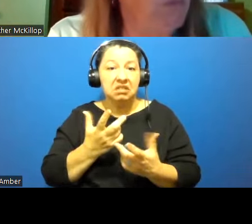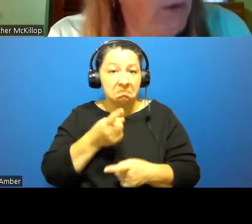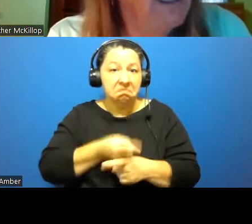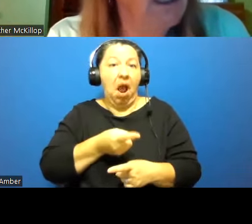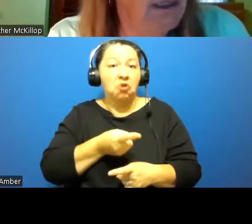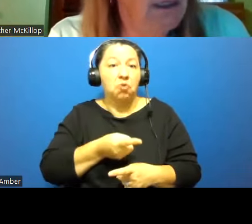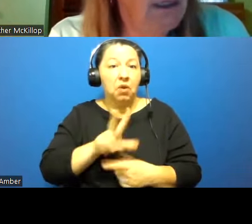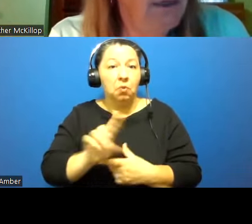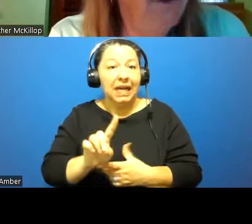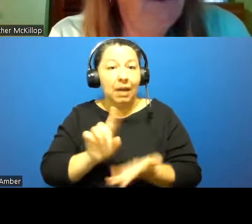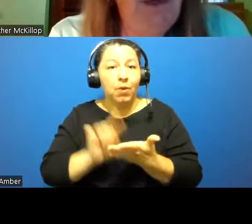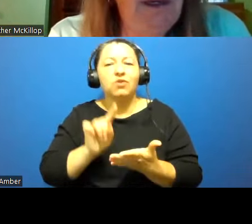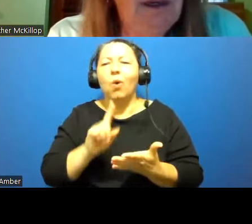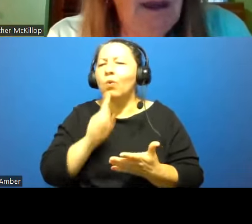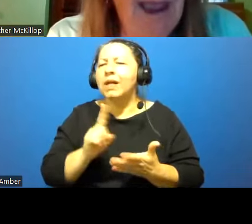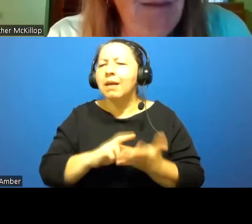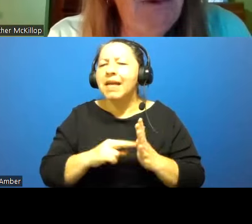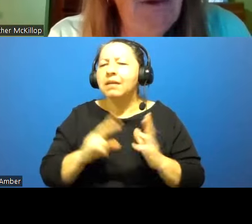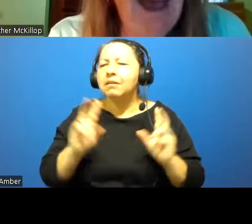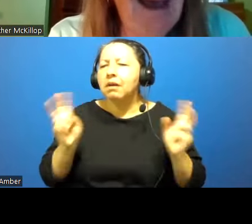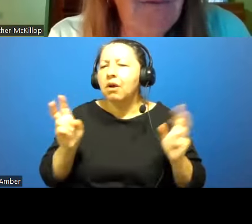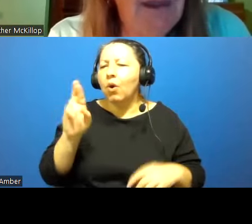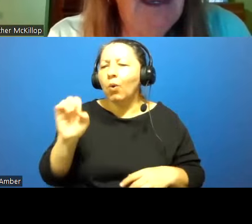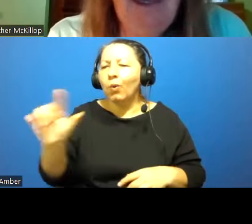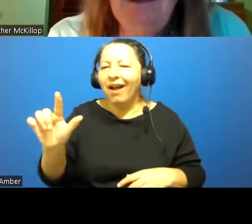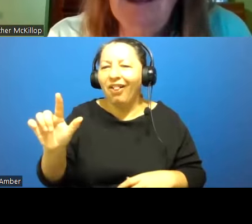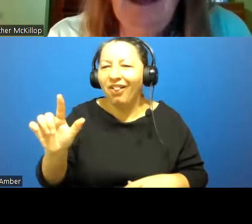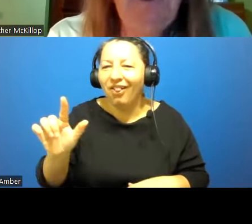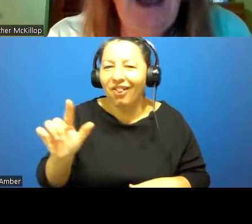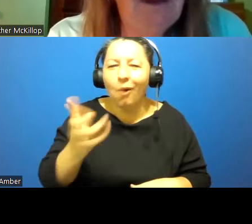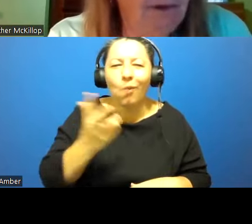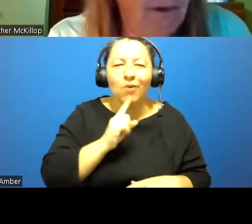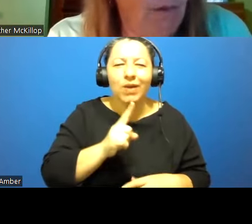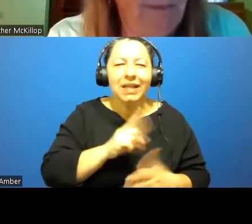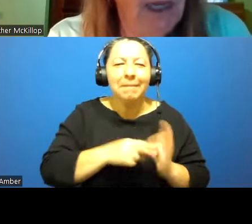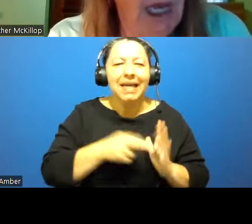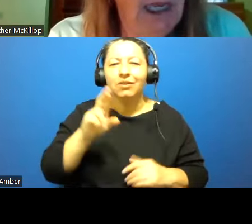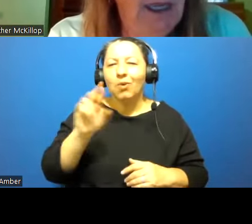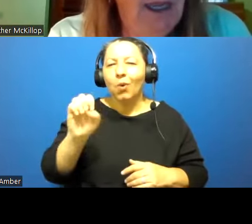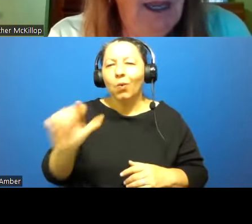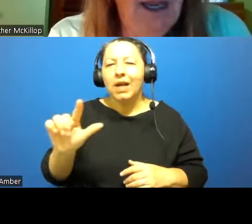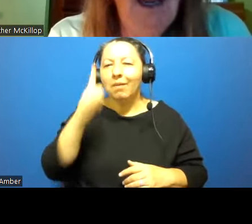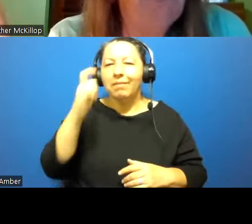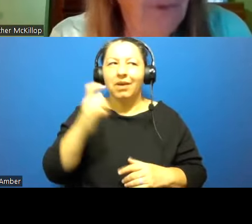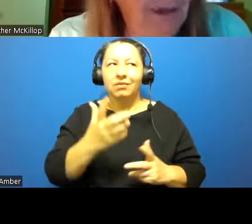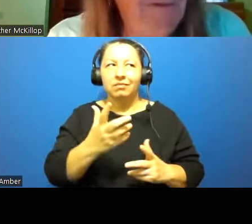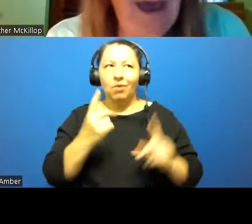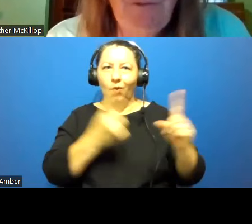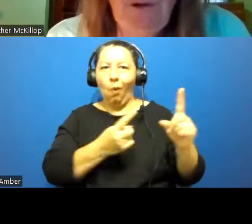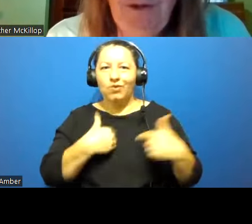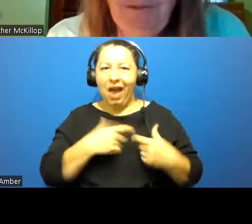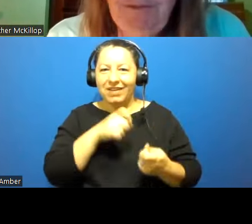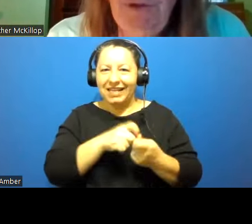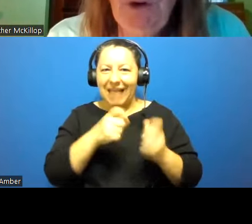is real, since we aim to have it an exact replica? And I'll just leave